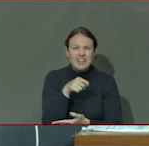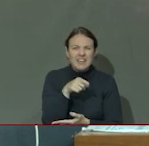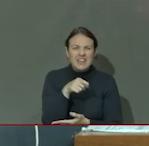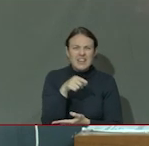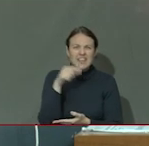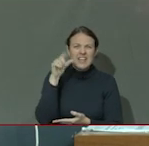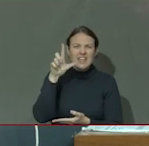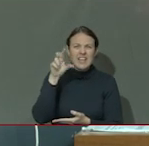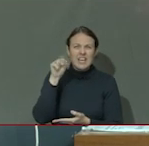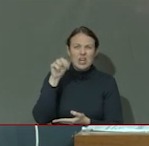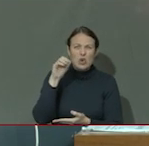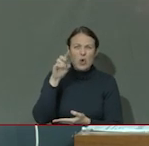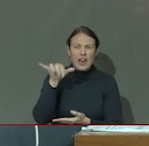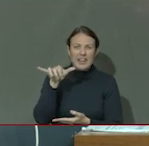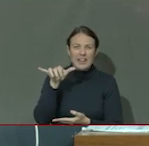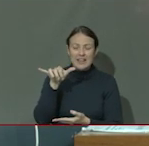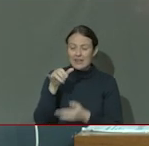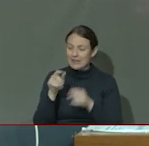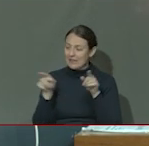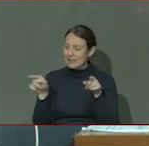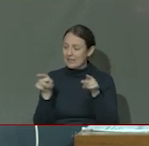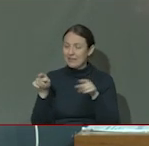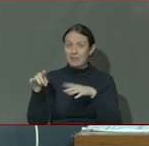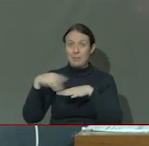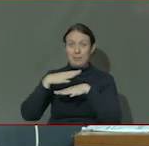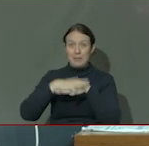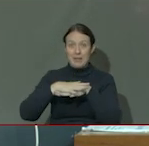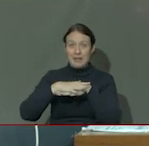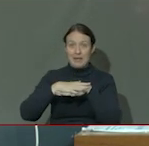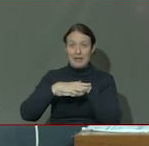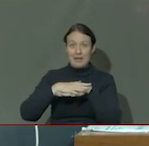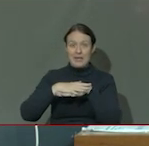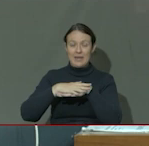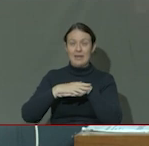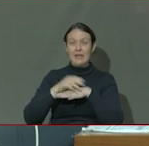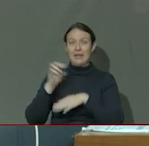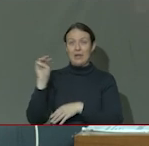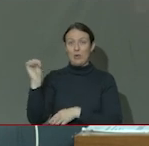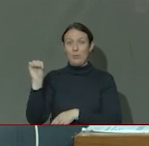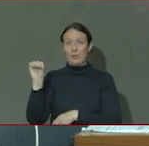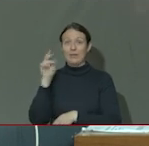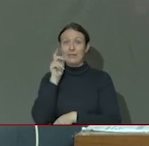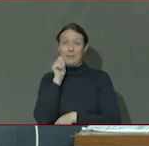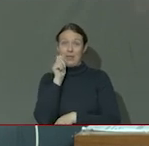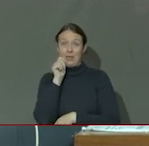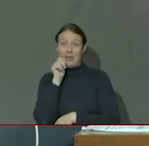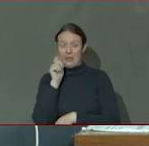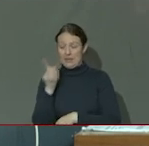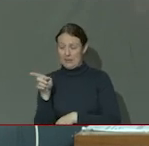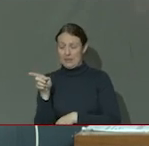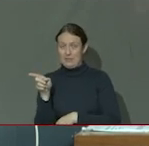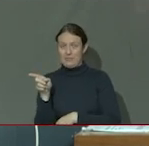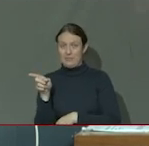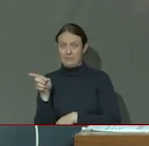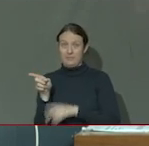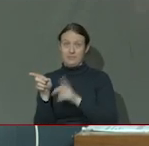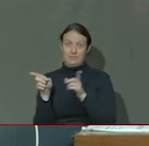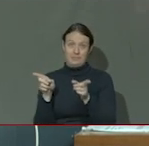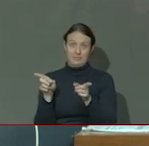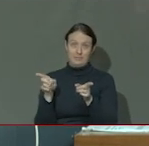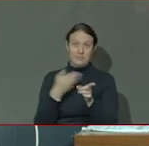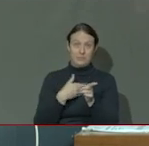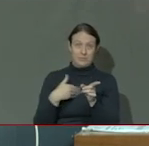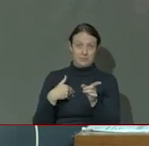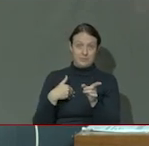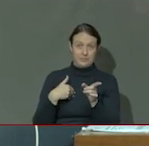Norley. Getting married, and you see the key here. Umpo is the male here. And then, how